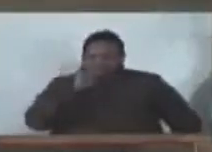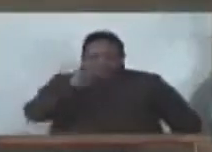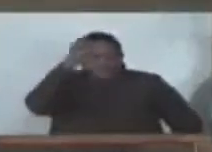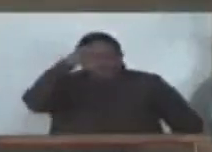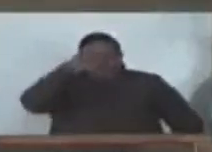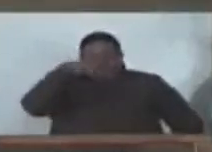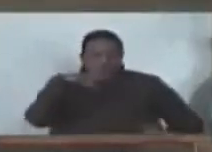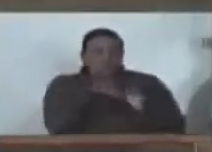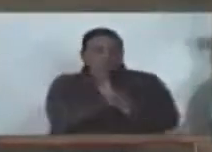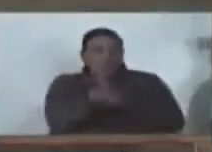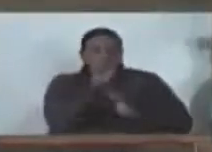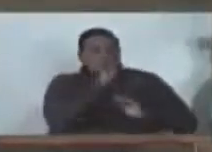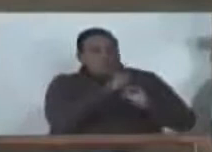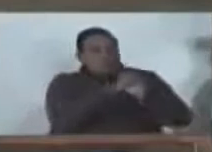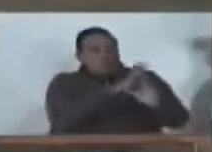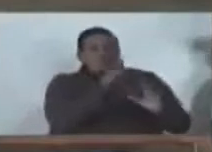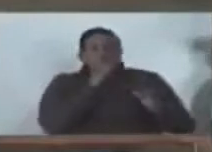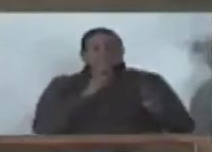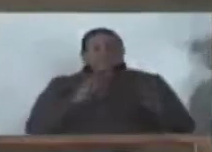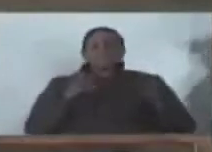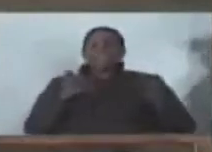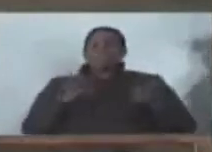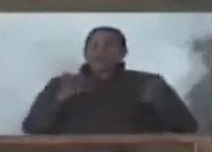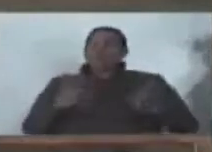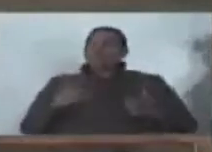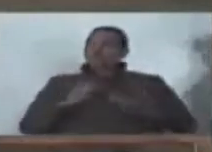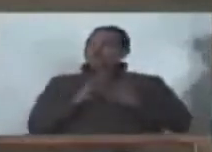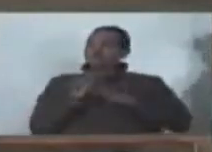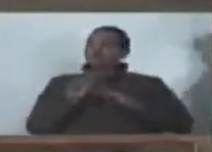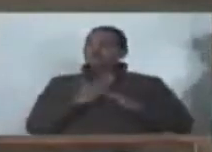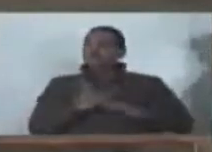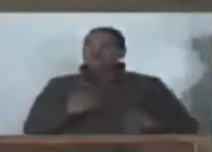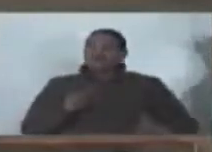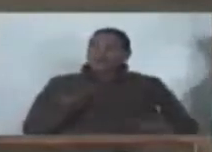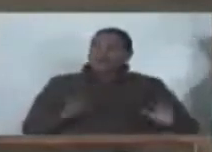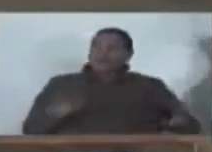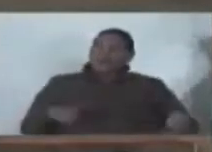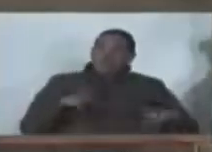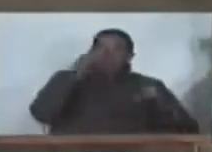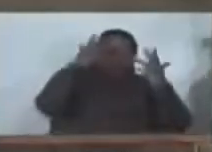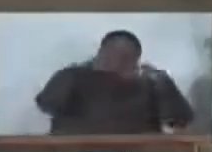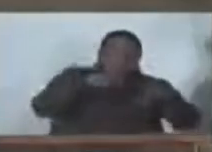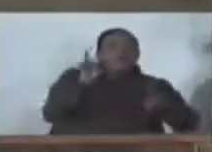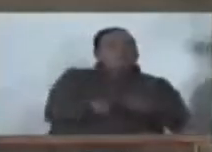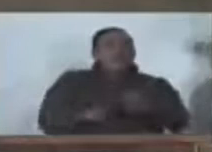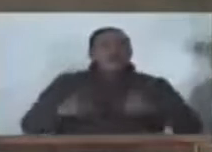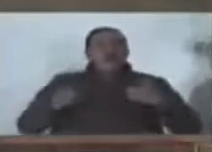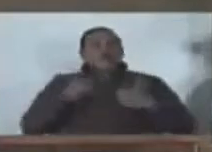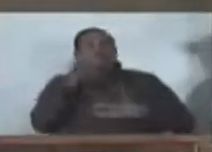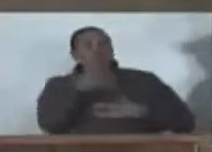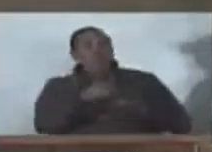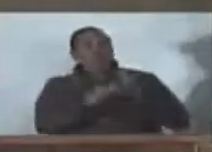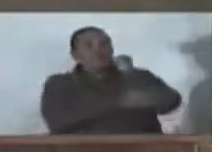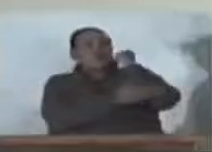that militates against a desired level of peace, harmony, and happiness in our country. And I